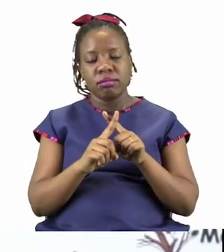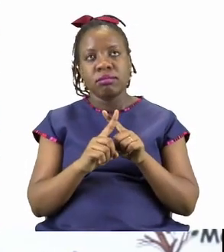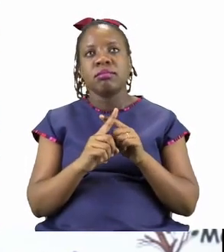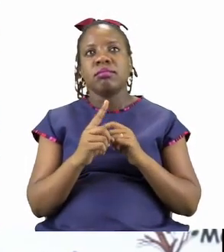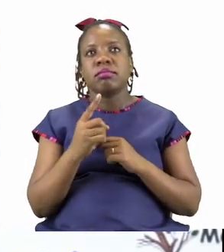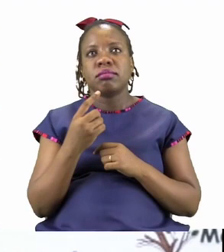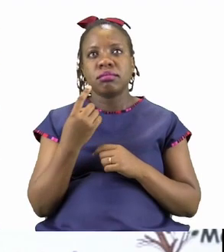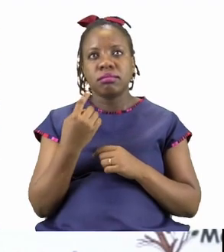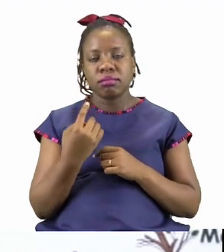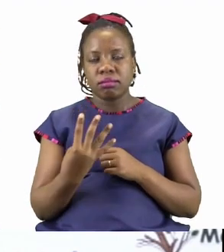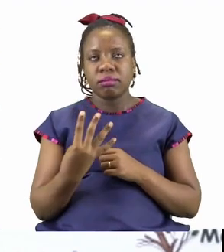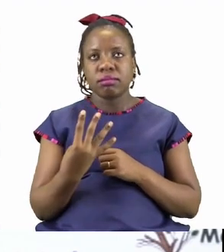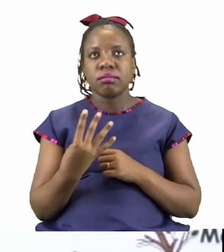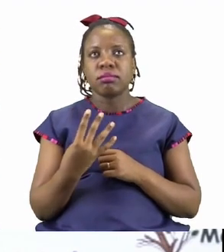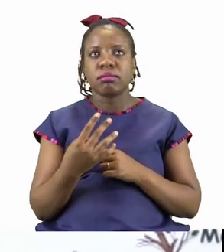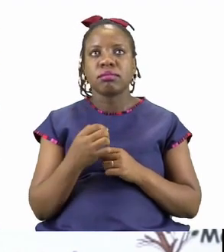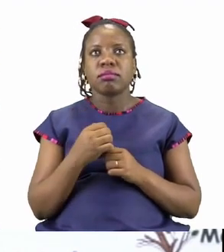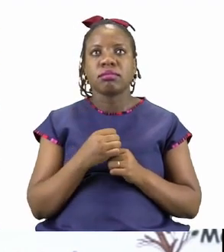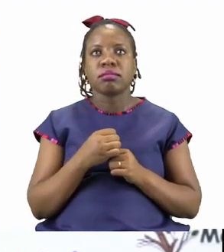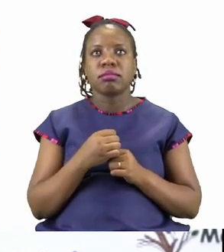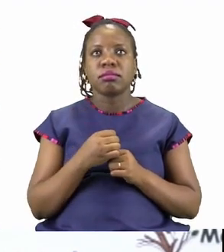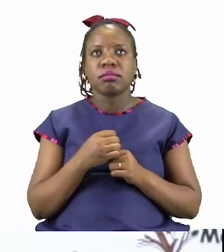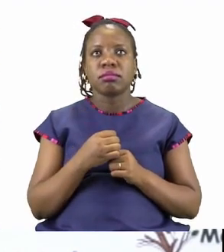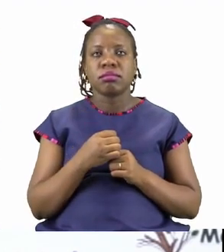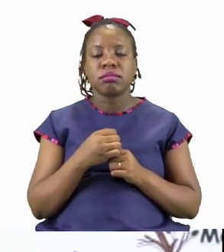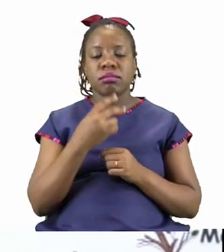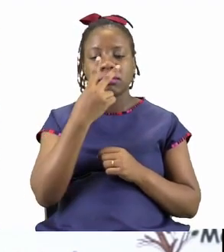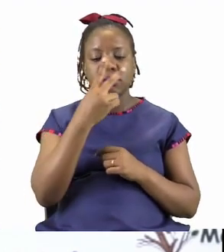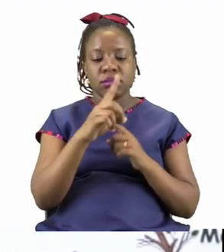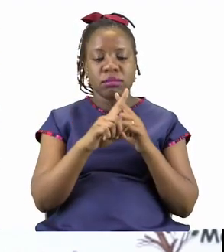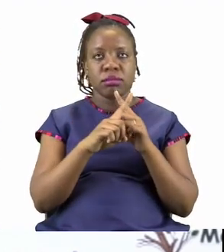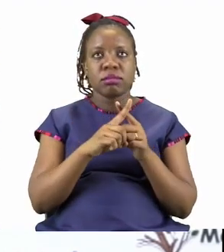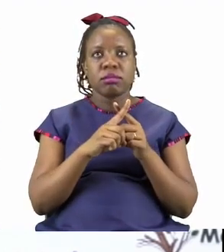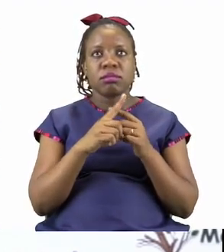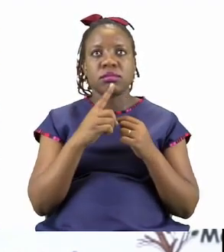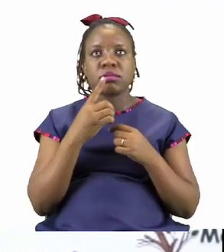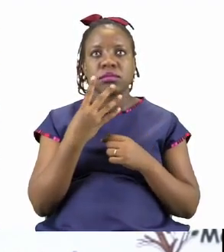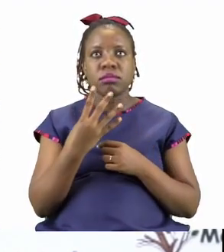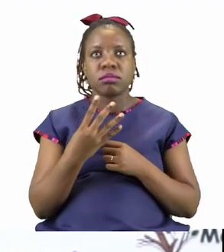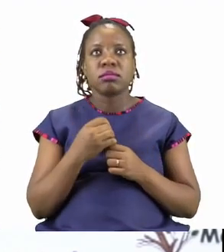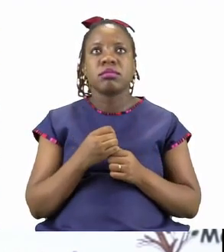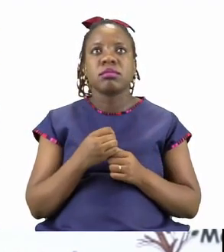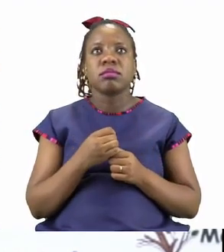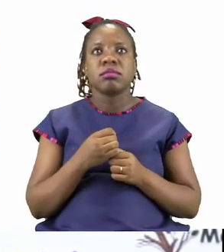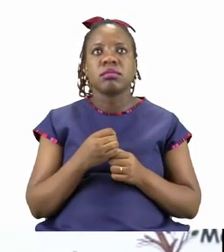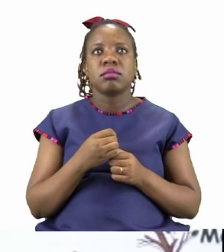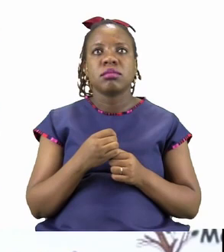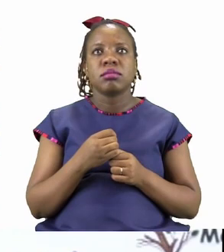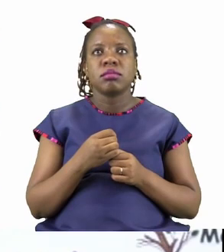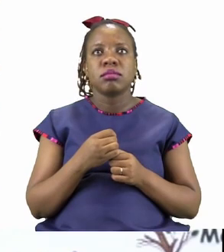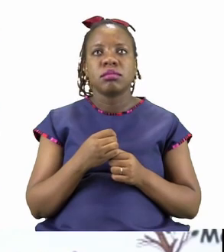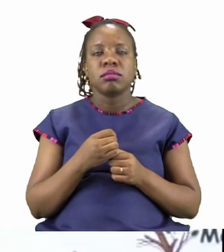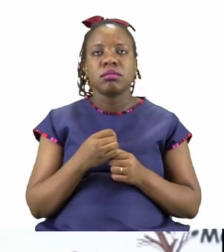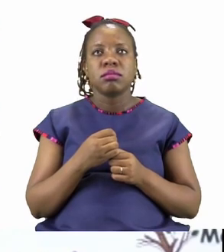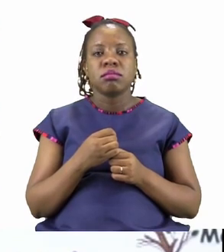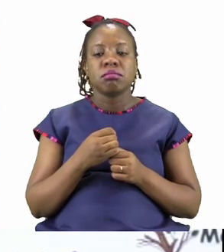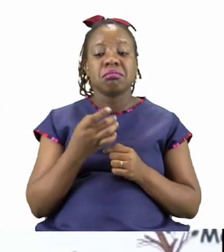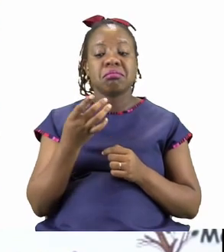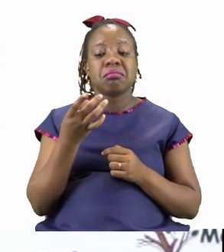4. Our tens, so you see here 2 times 4, and 2 times 4 is equal to